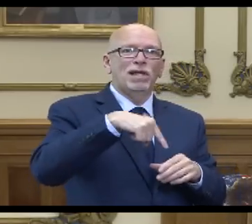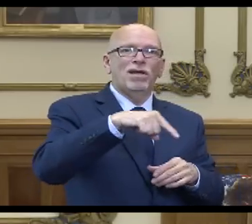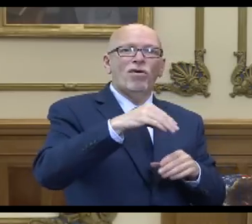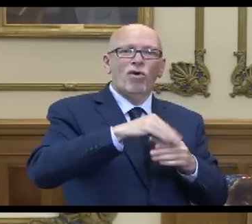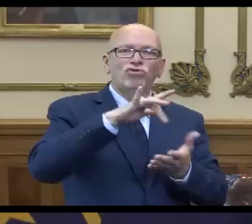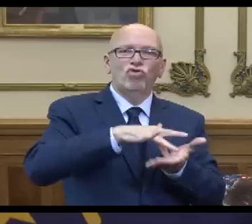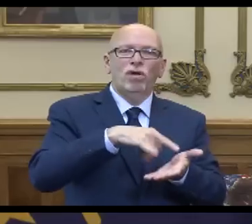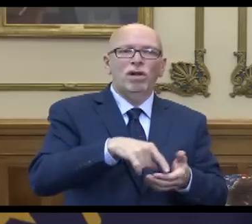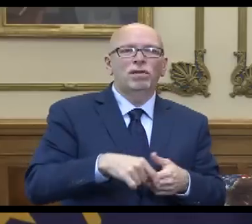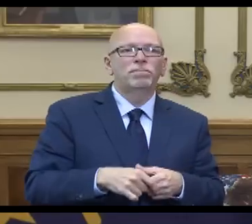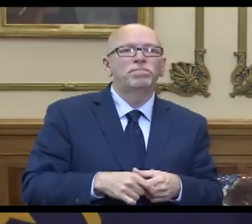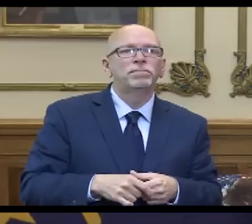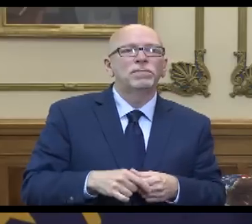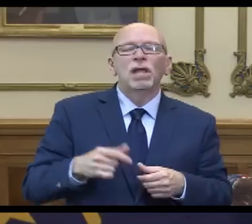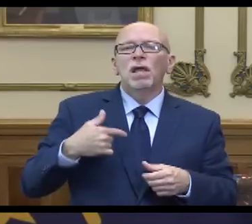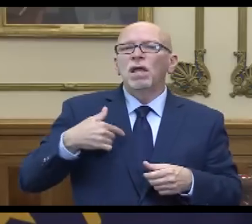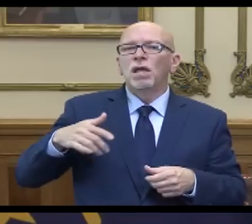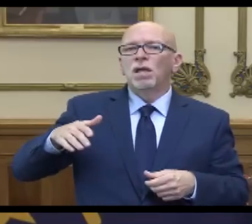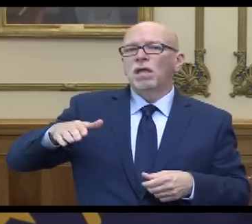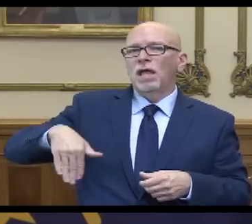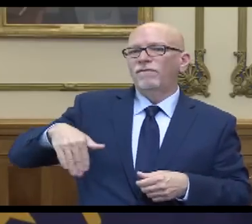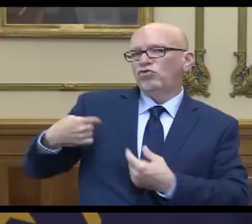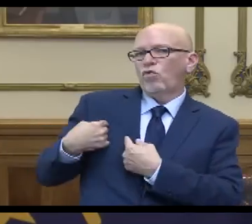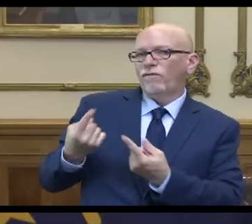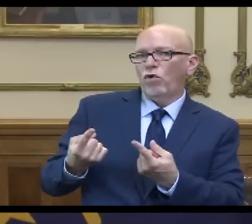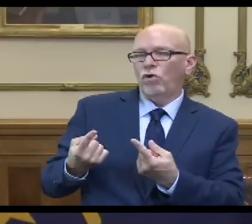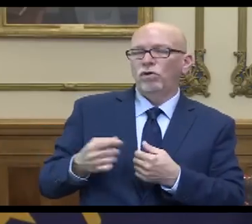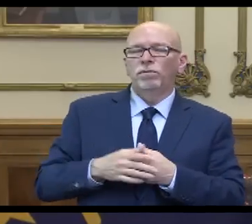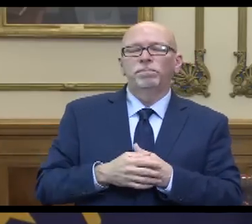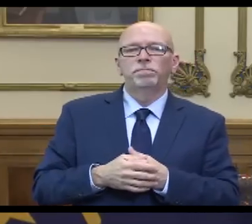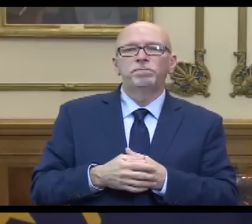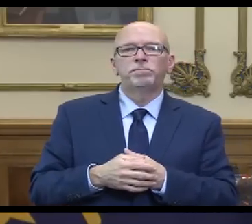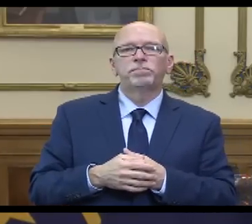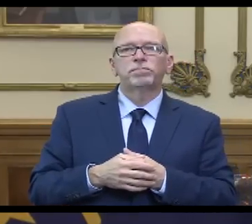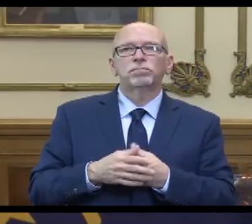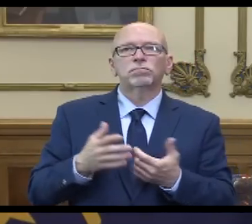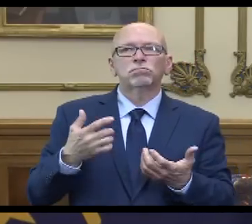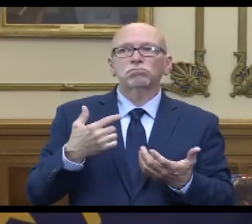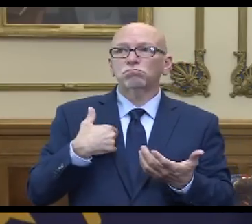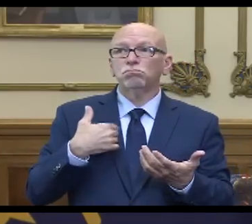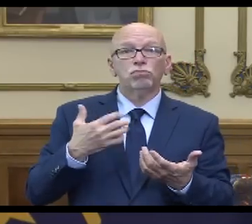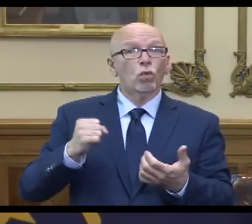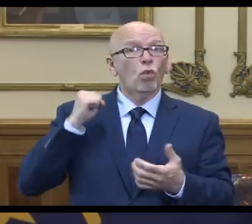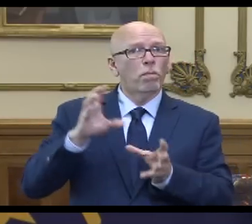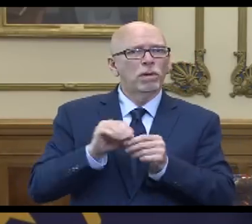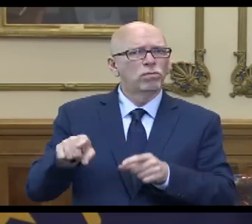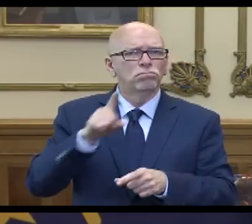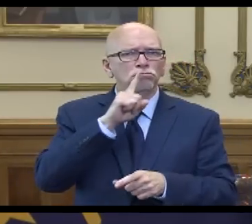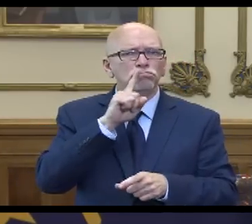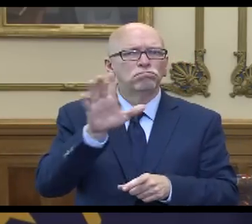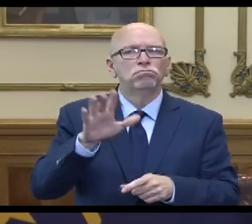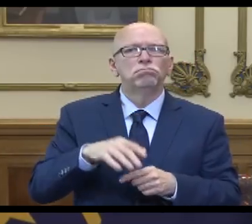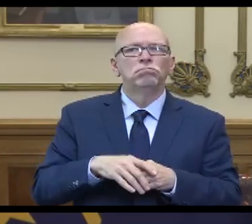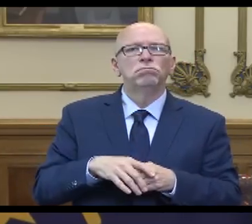Circle? Have not so far. Wouldn't rule it out. I don't want to be